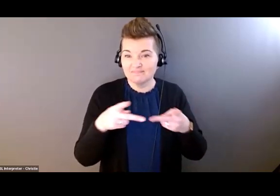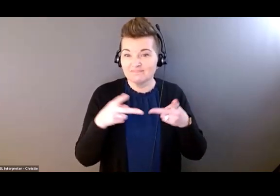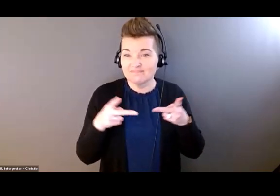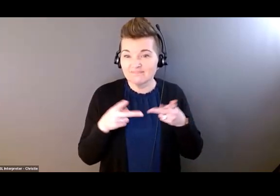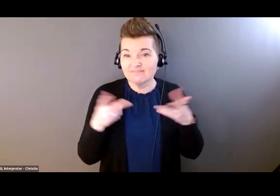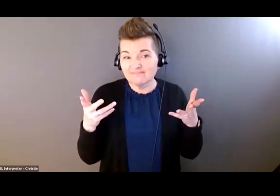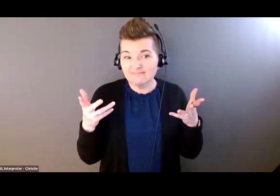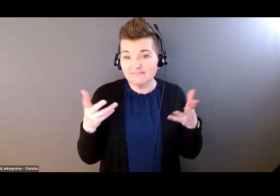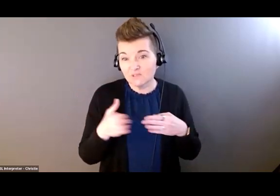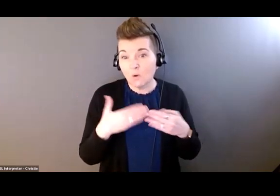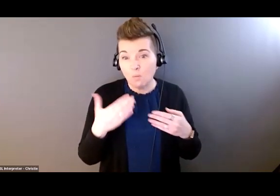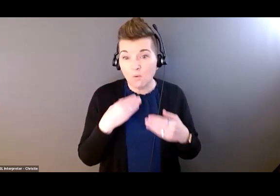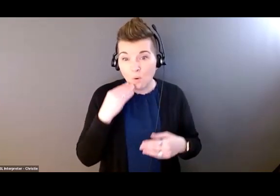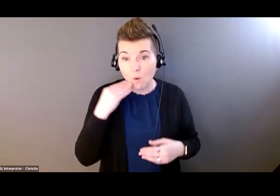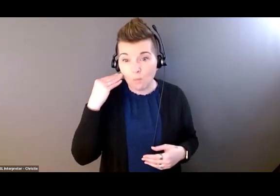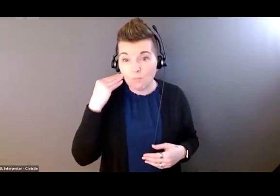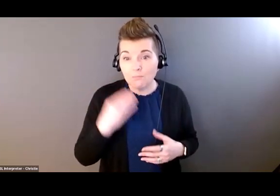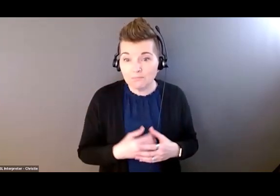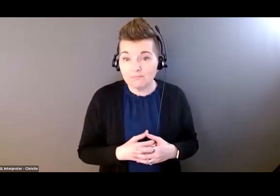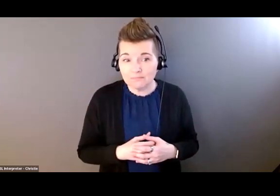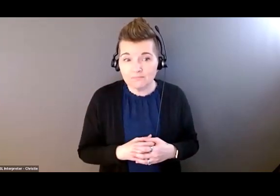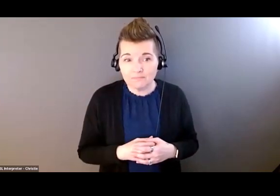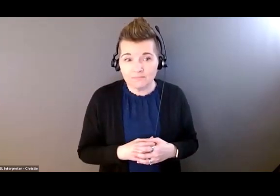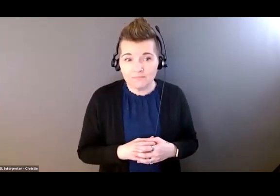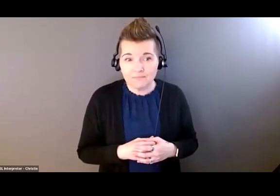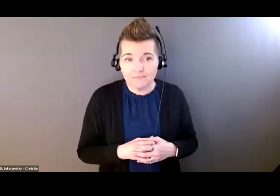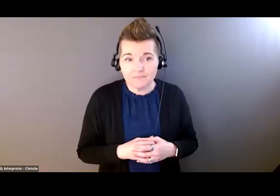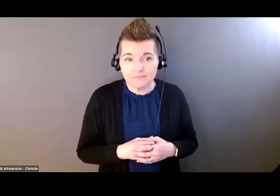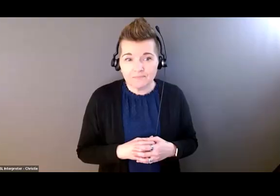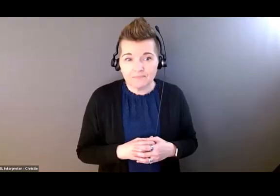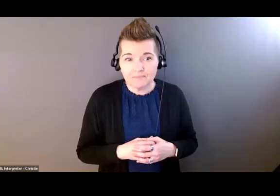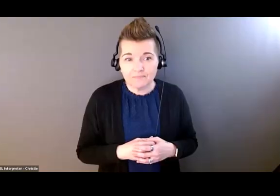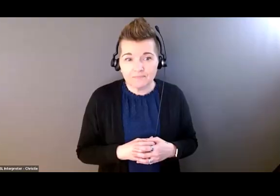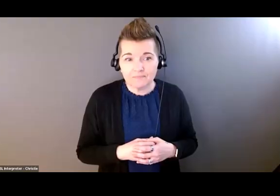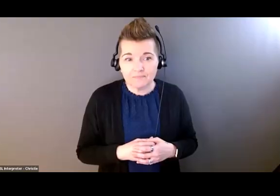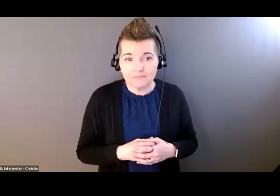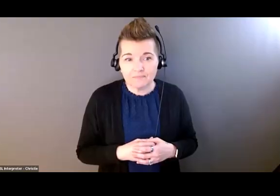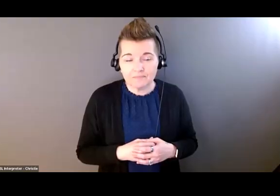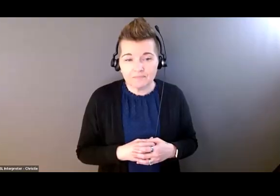It really is going to be the last place closest to a home.